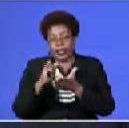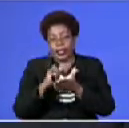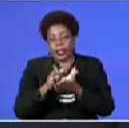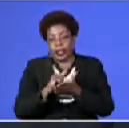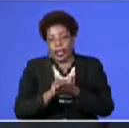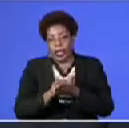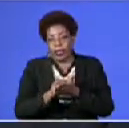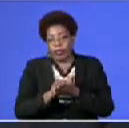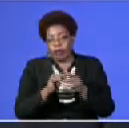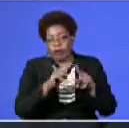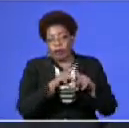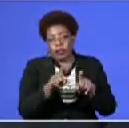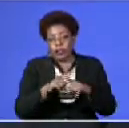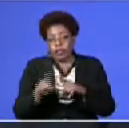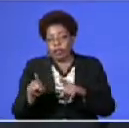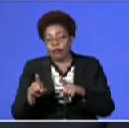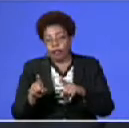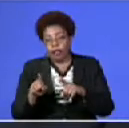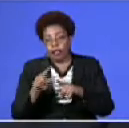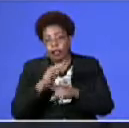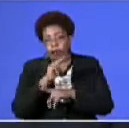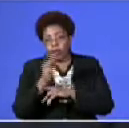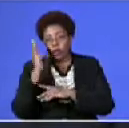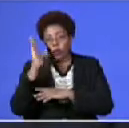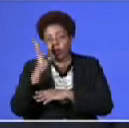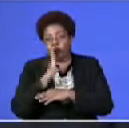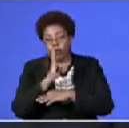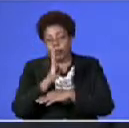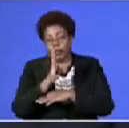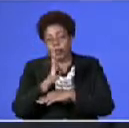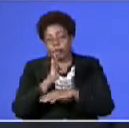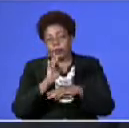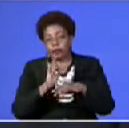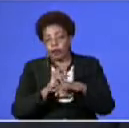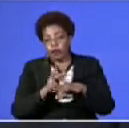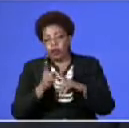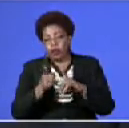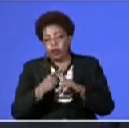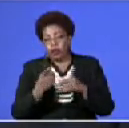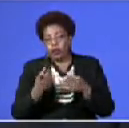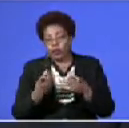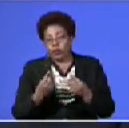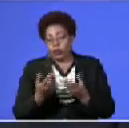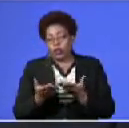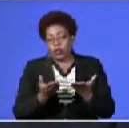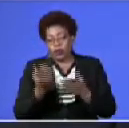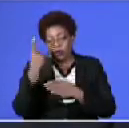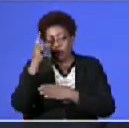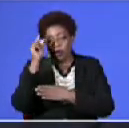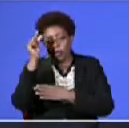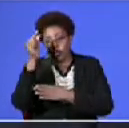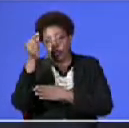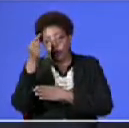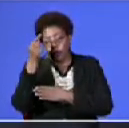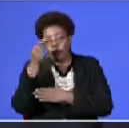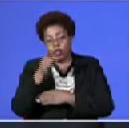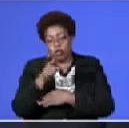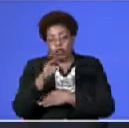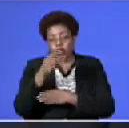from the various ministries will be reaching out in order to perform the services of the government. So you may see